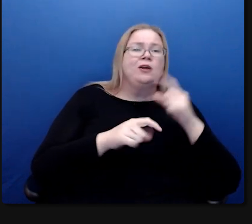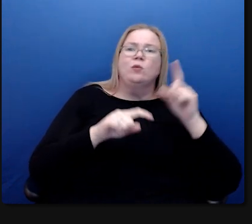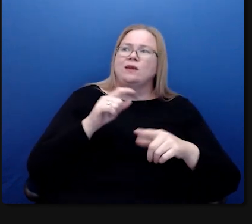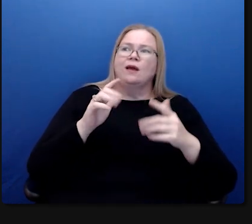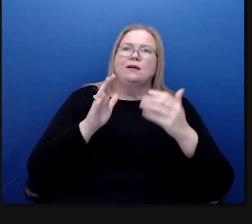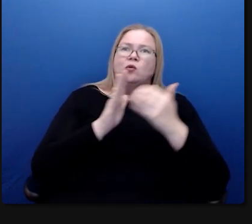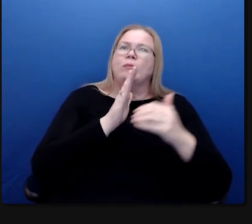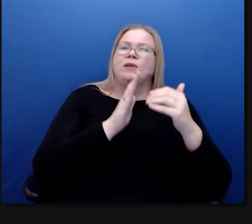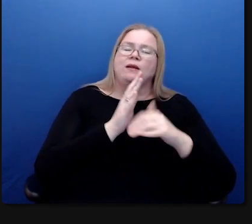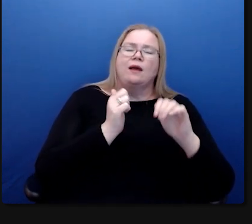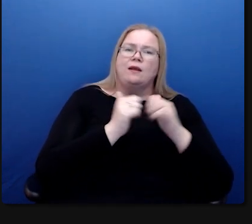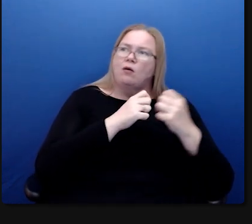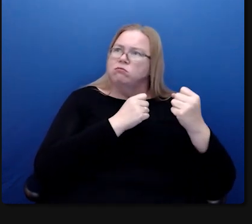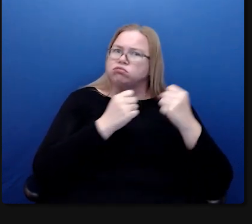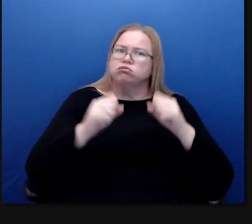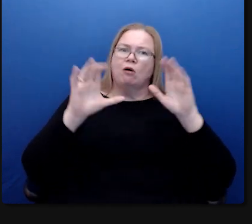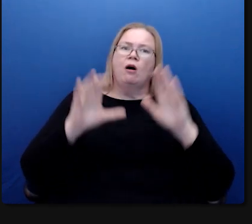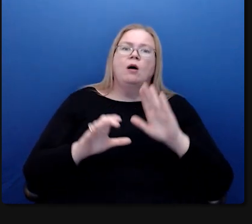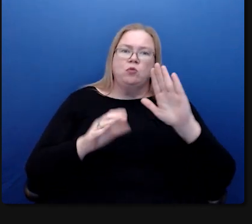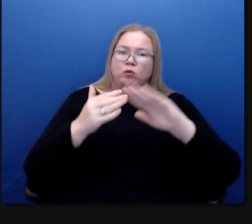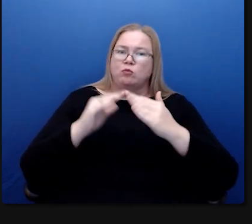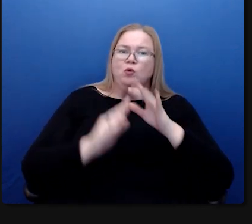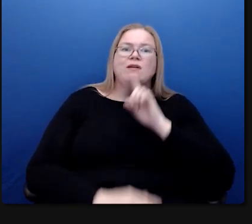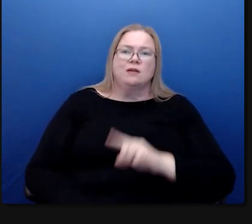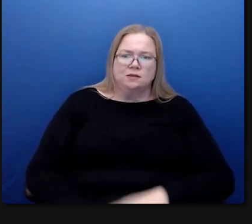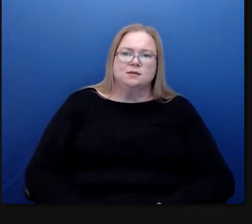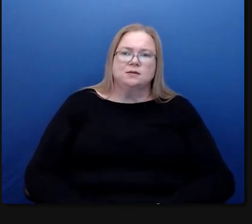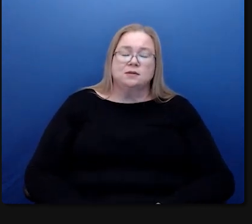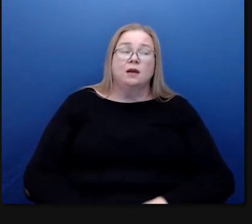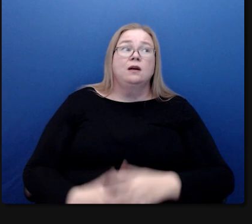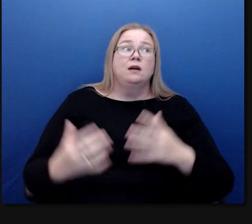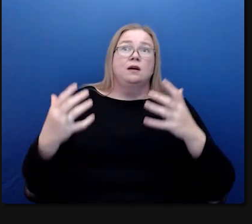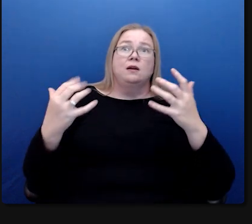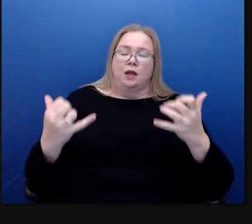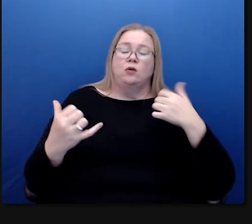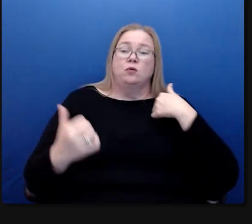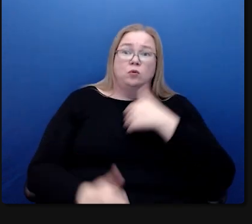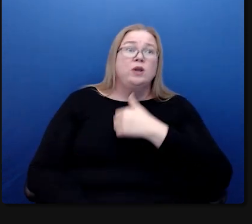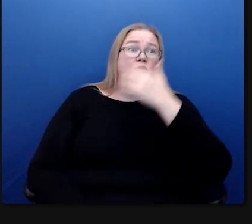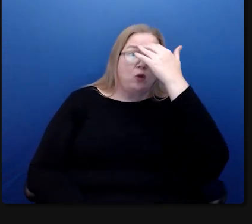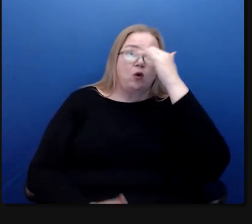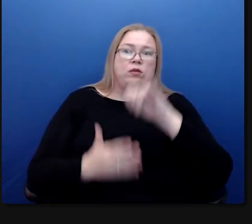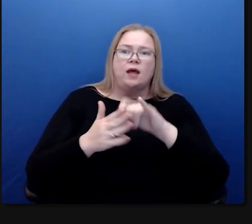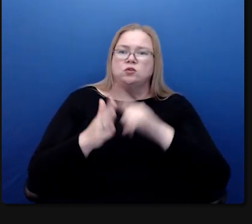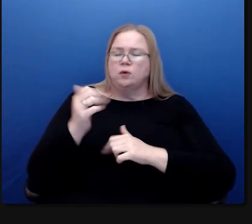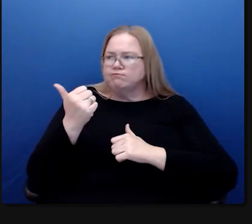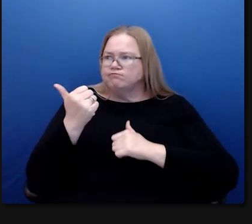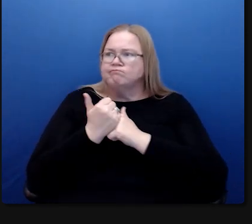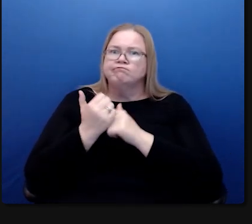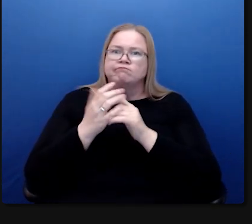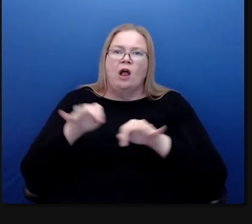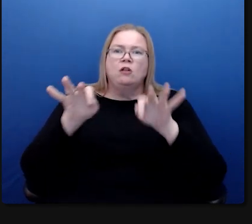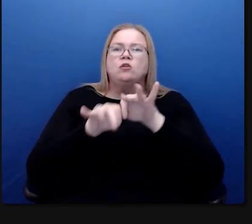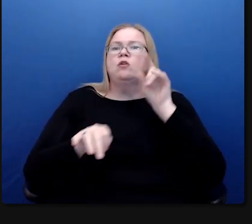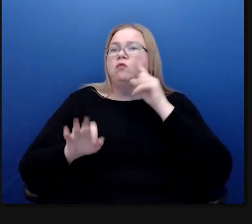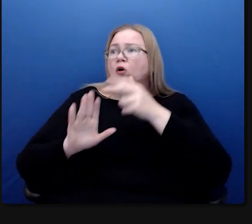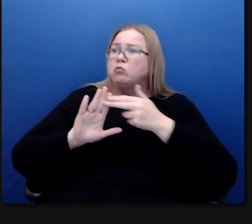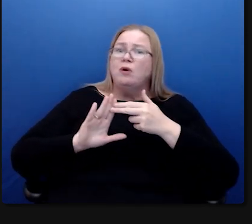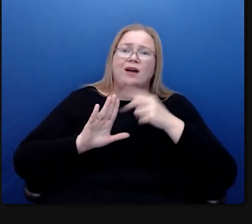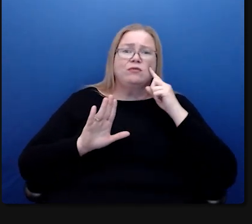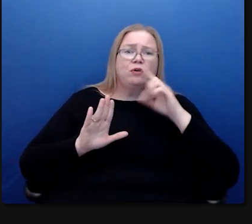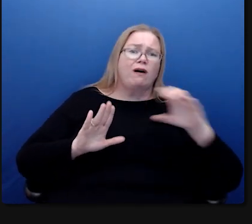place for people to be discriminated against, excluded, hated upon, and abused just because of the color of their skin. And we're talking about serious issues. And I'm excited to have